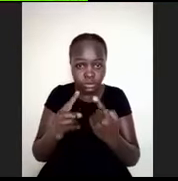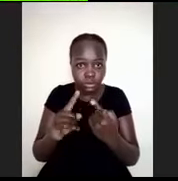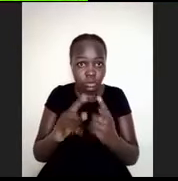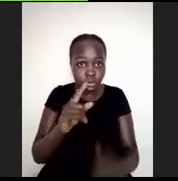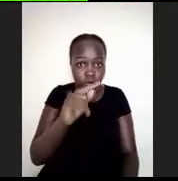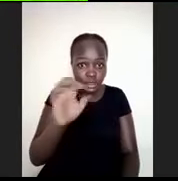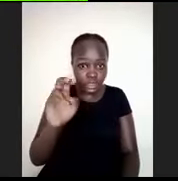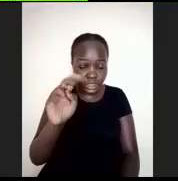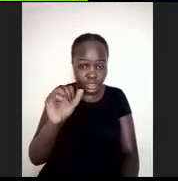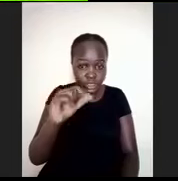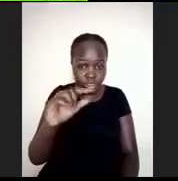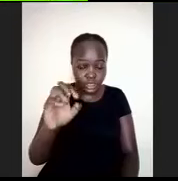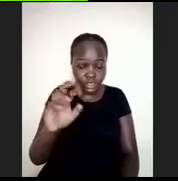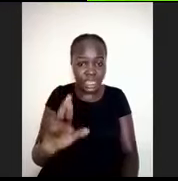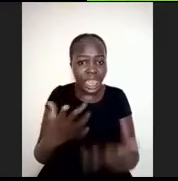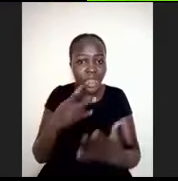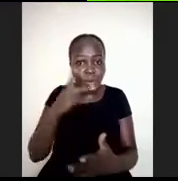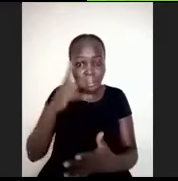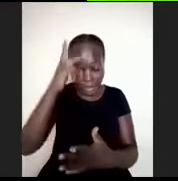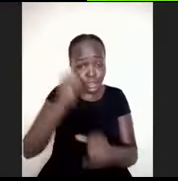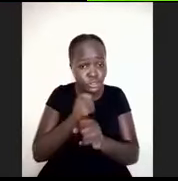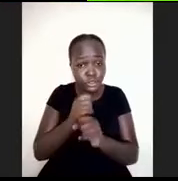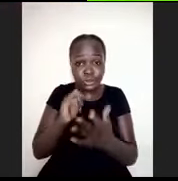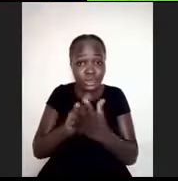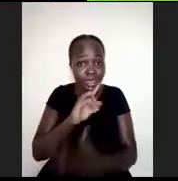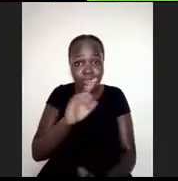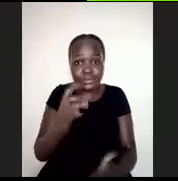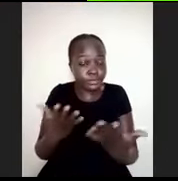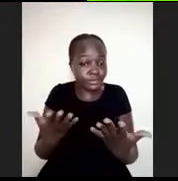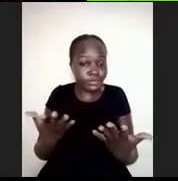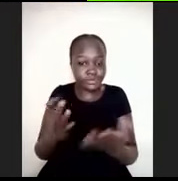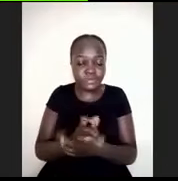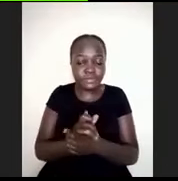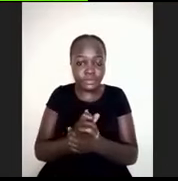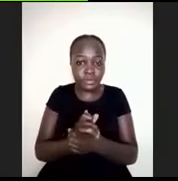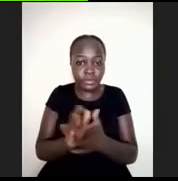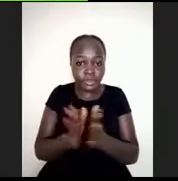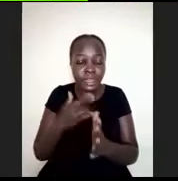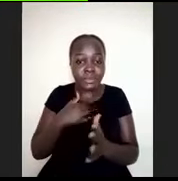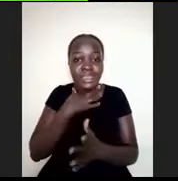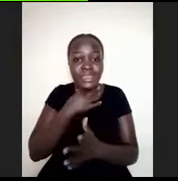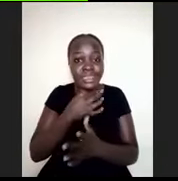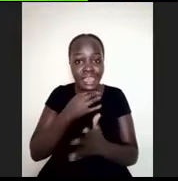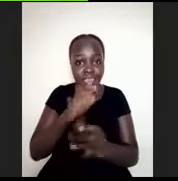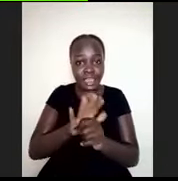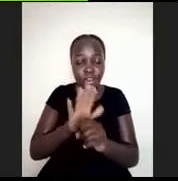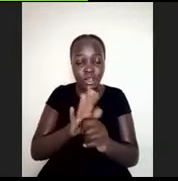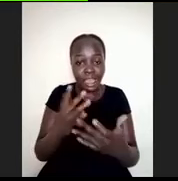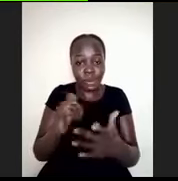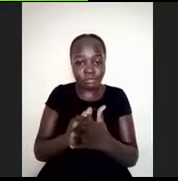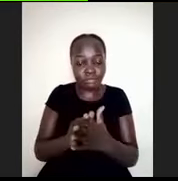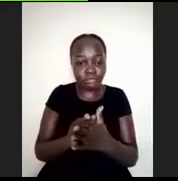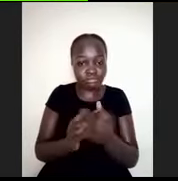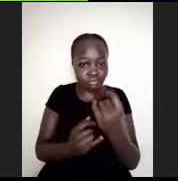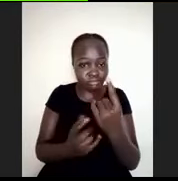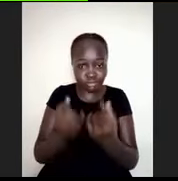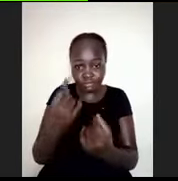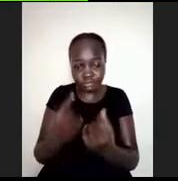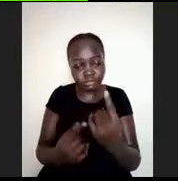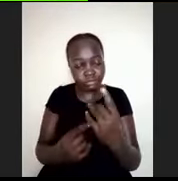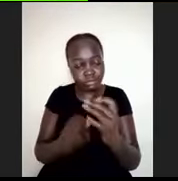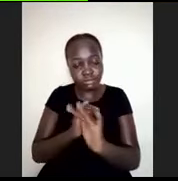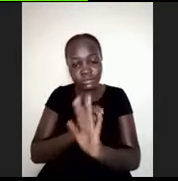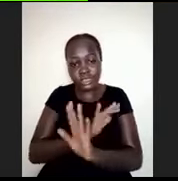know, how would a parent do it? You know, and I really like how it's really coming out. Yeah, so we are